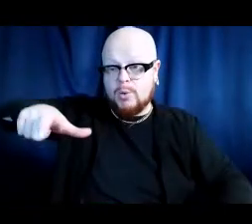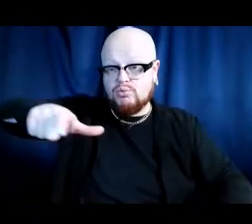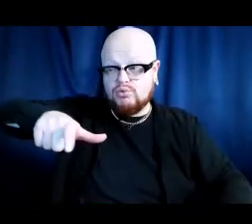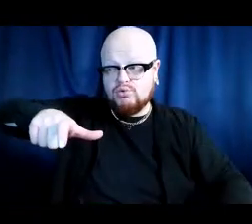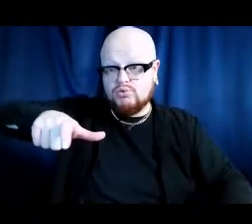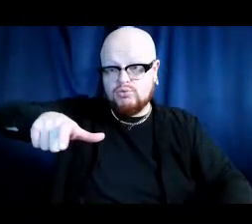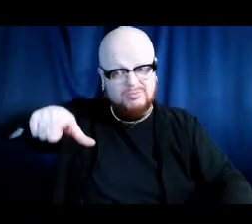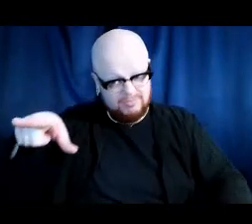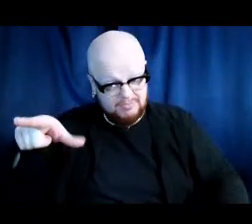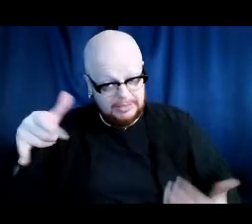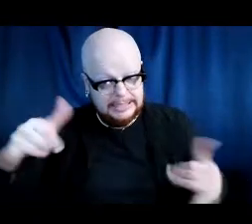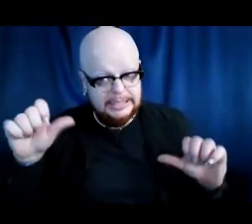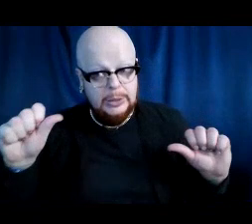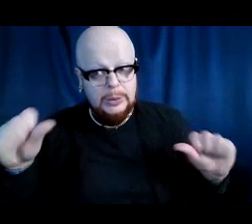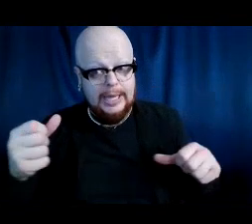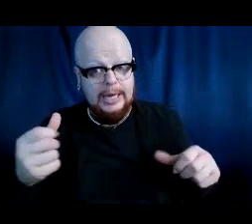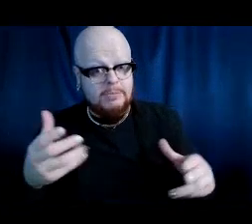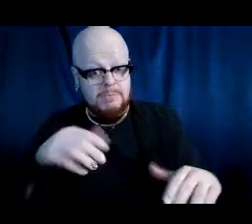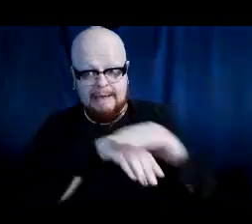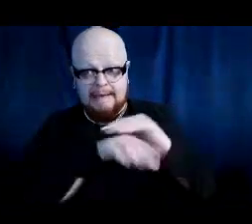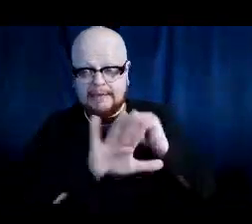and gestures?